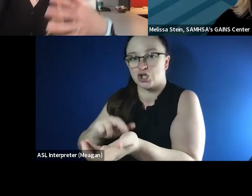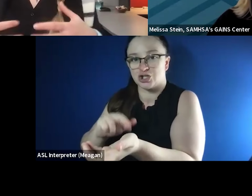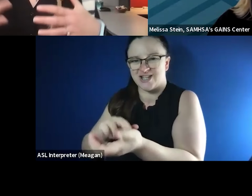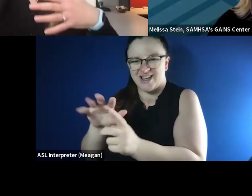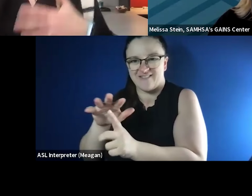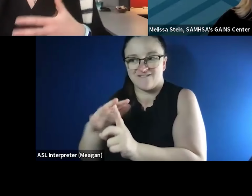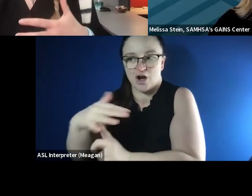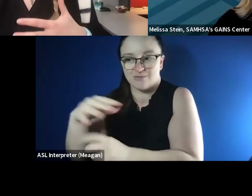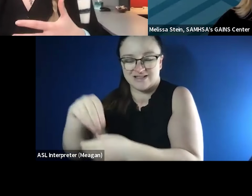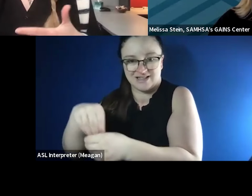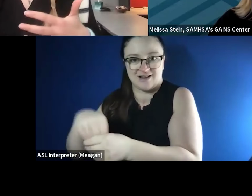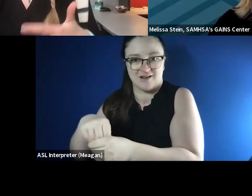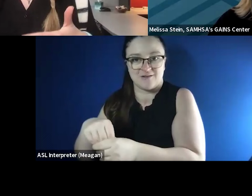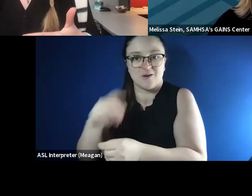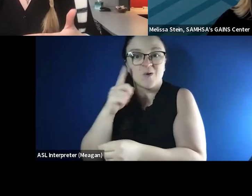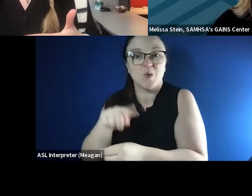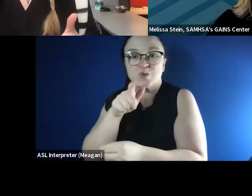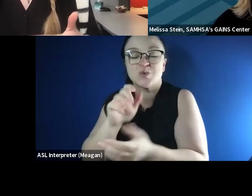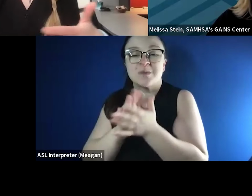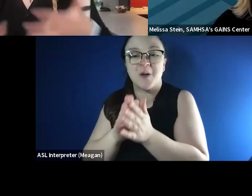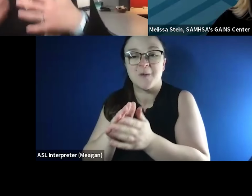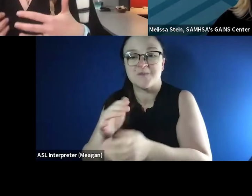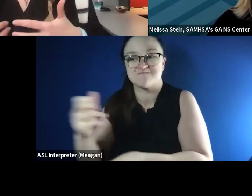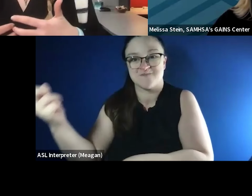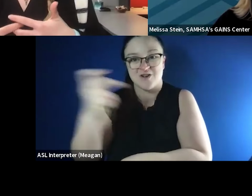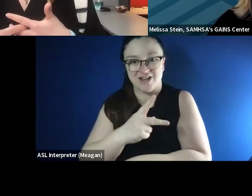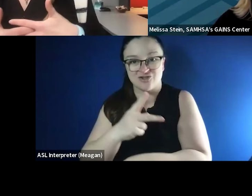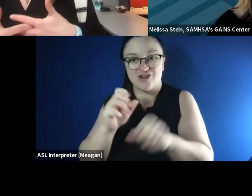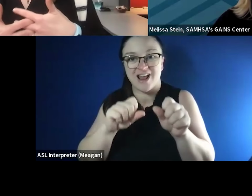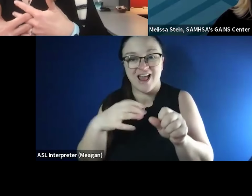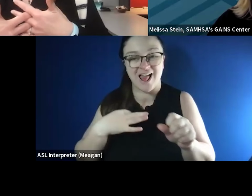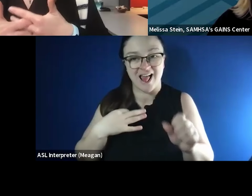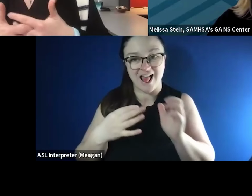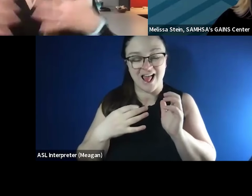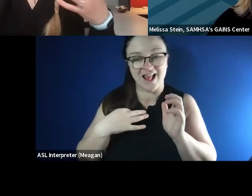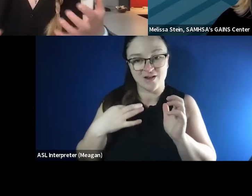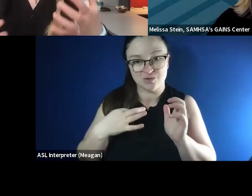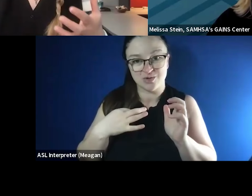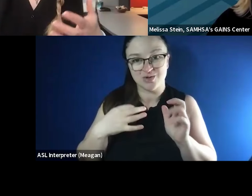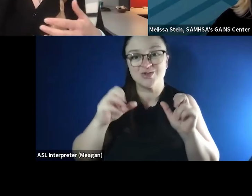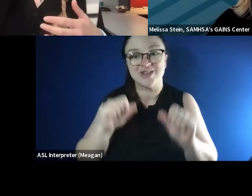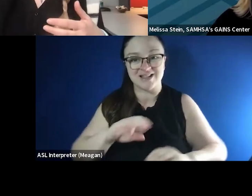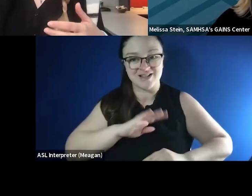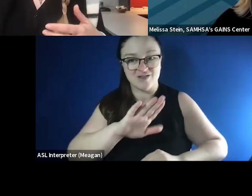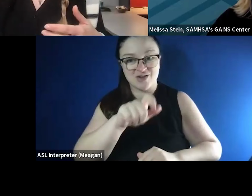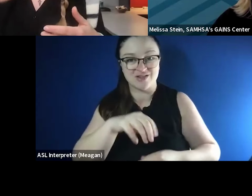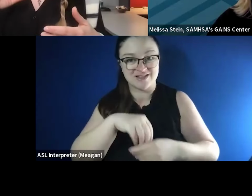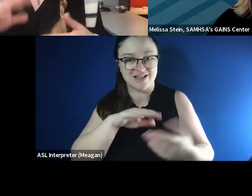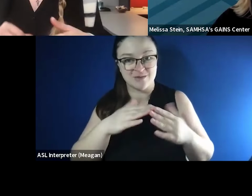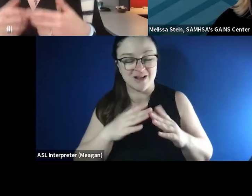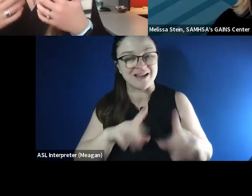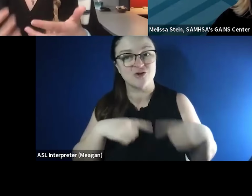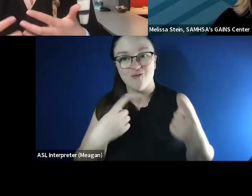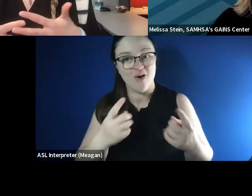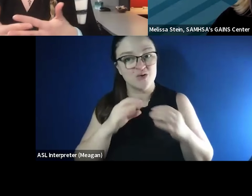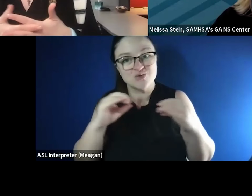that for those who do become reentry eligible, are they going to be able to meet their needs in the communities? And so far, there is not a mandate